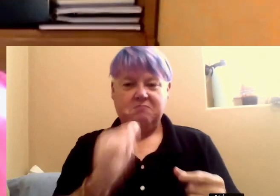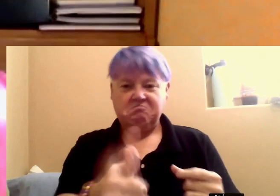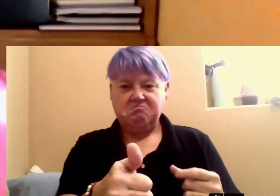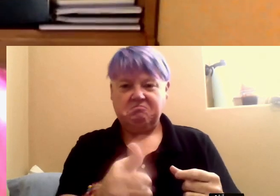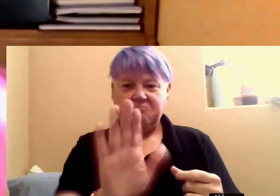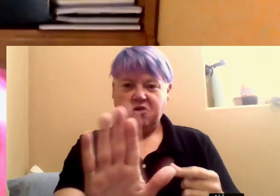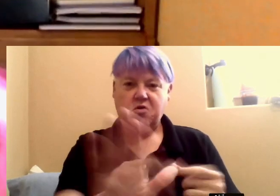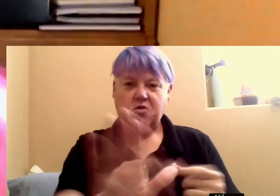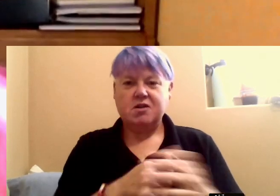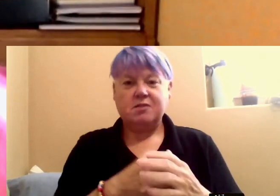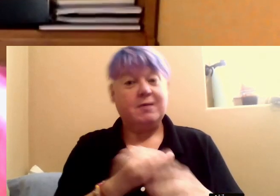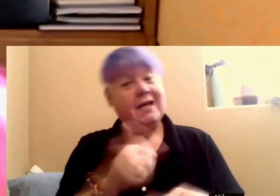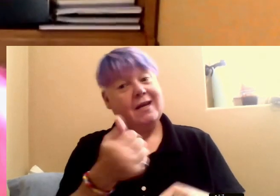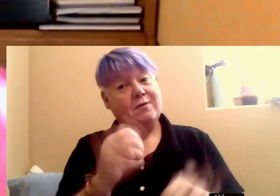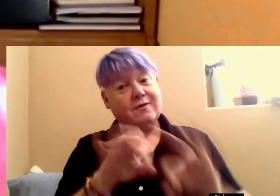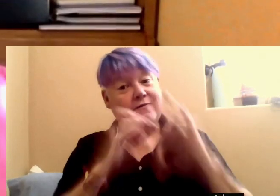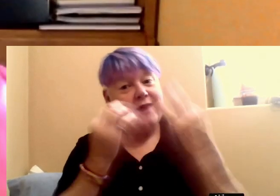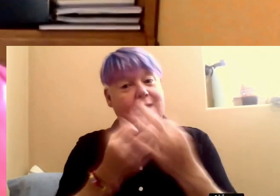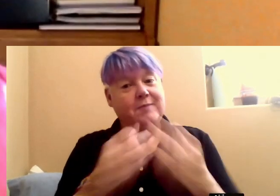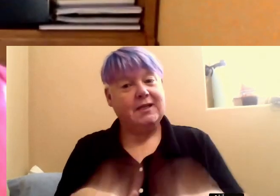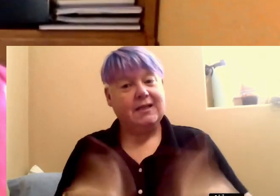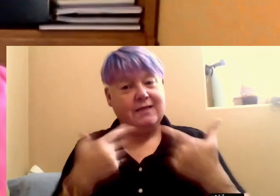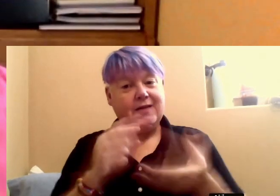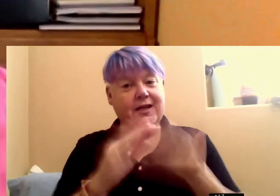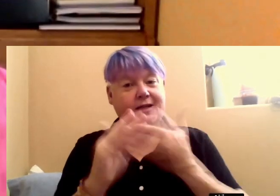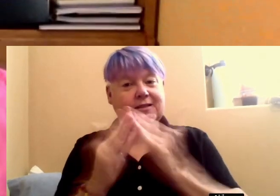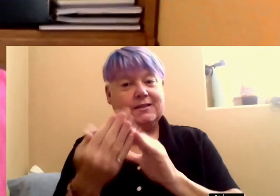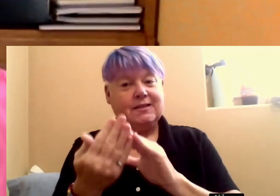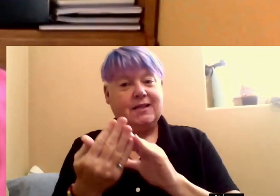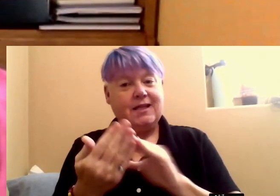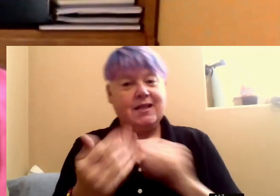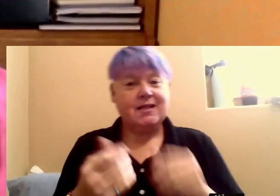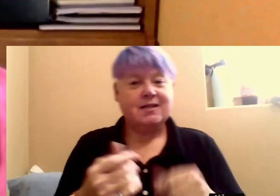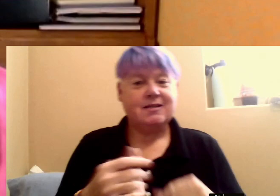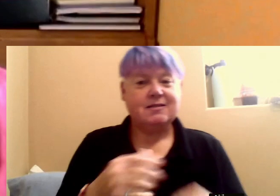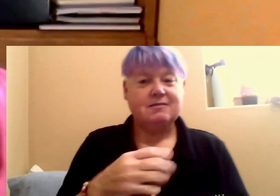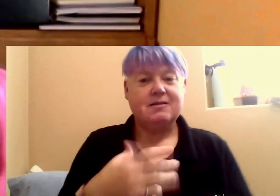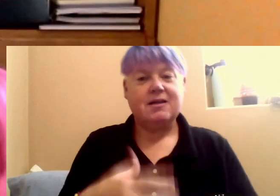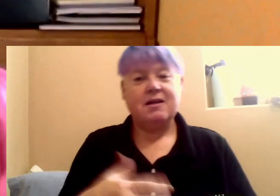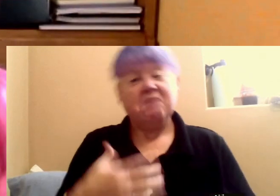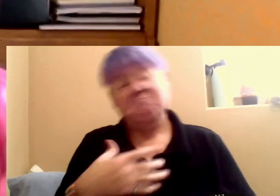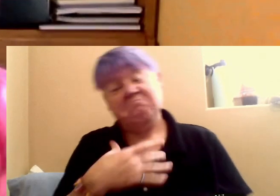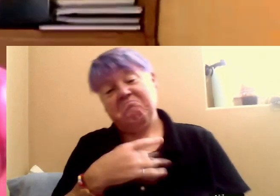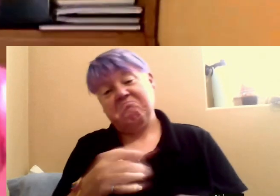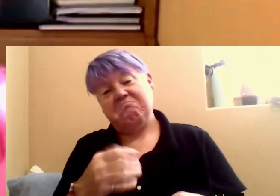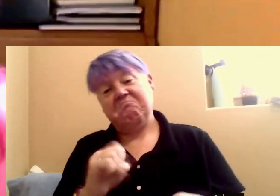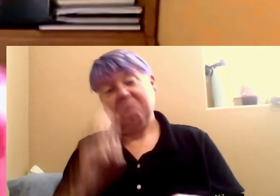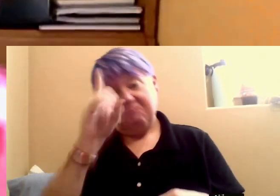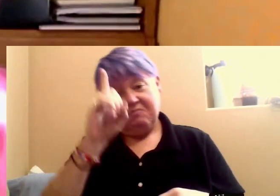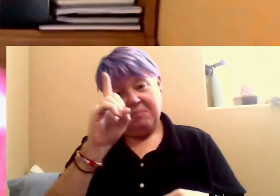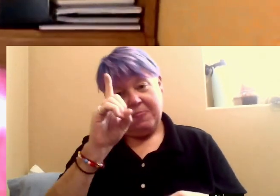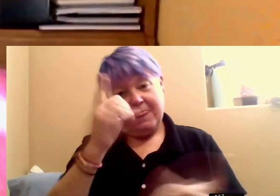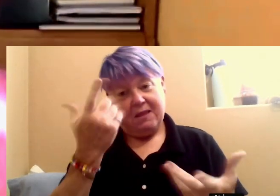family, living in a city that's more or less like Edmonton, but is called Amisquatchie.